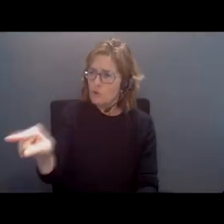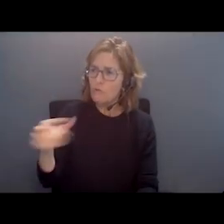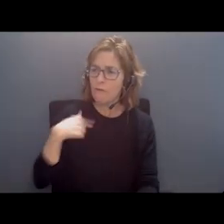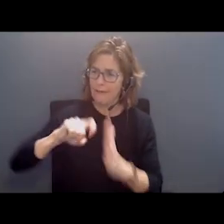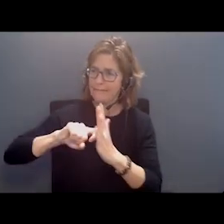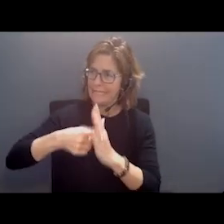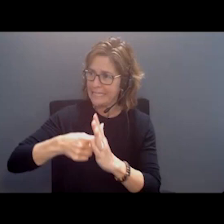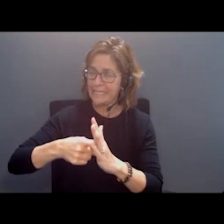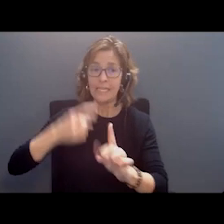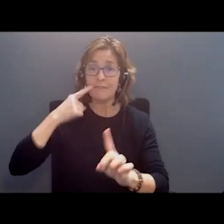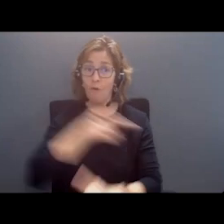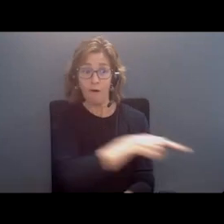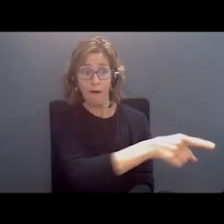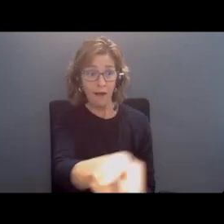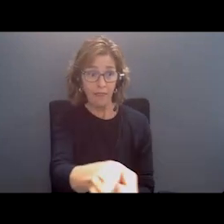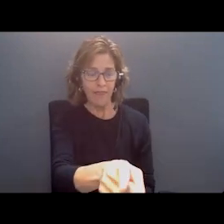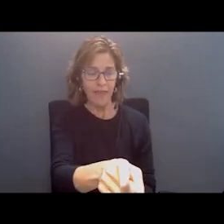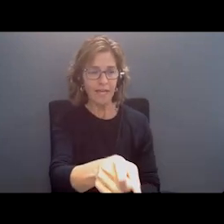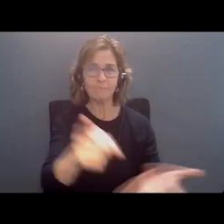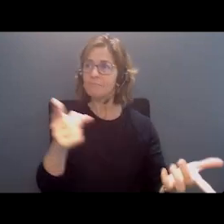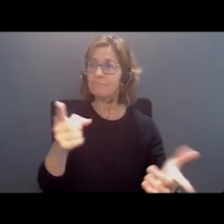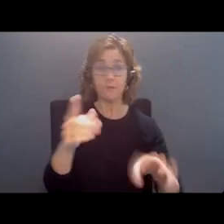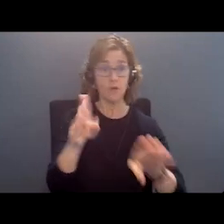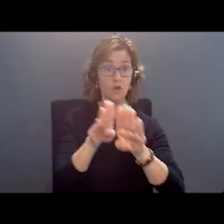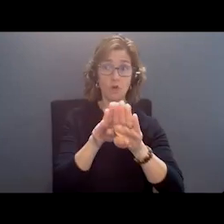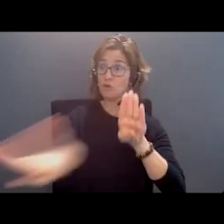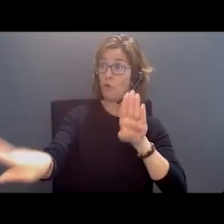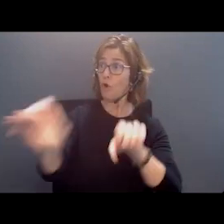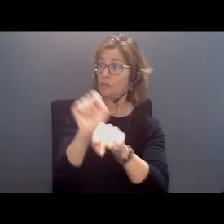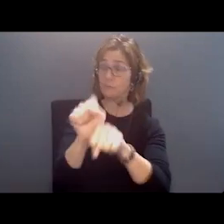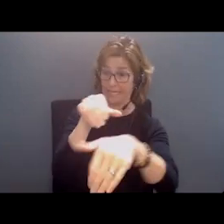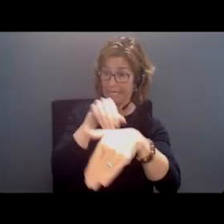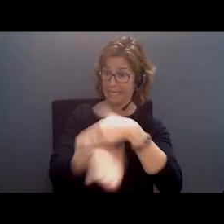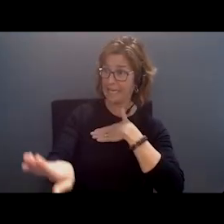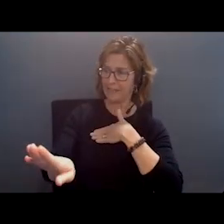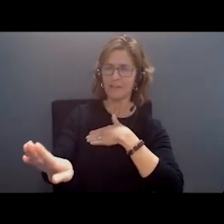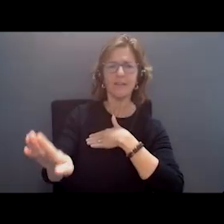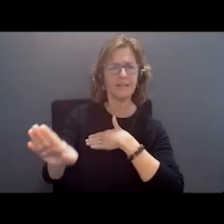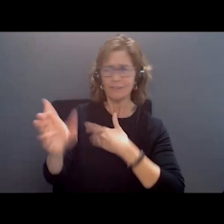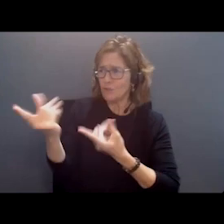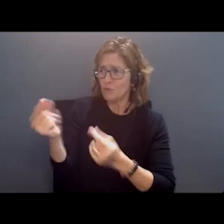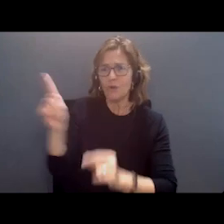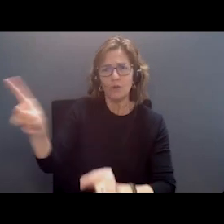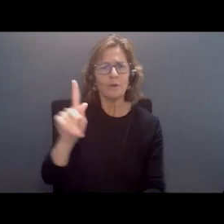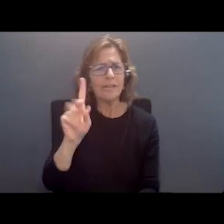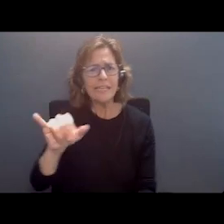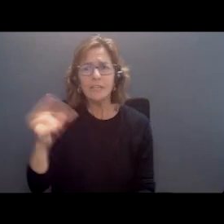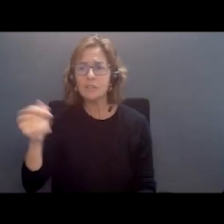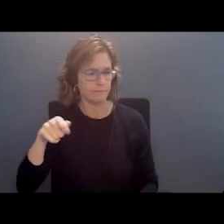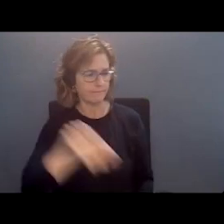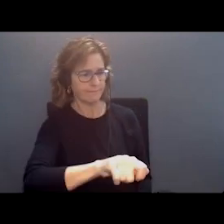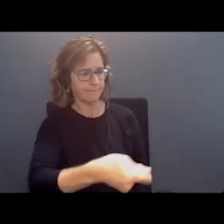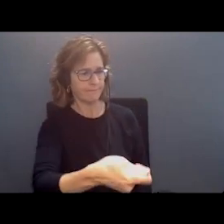with a disability. If they just put the key into the lock and turn it, those doors will open